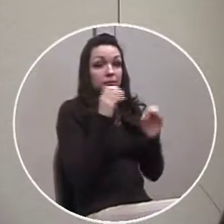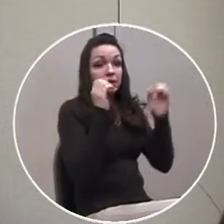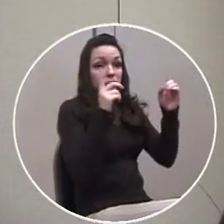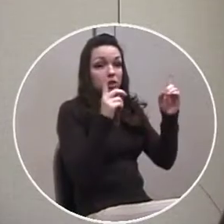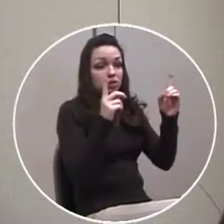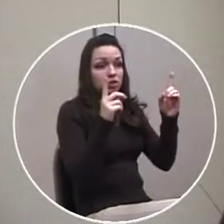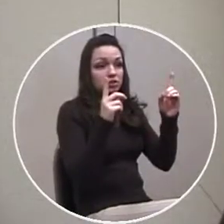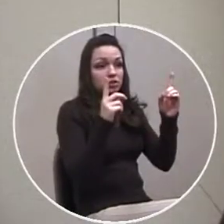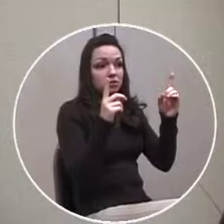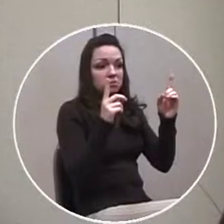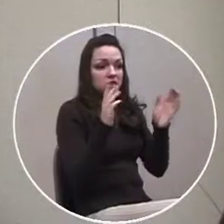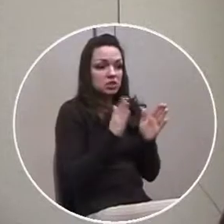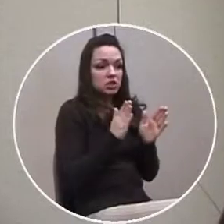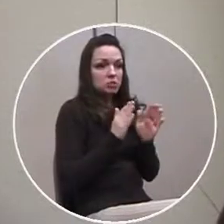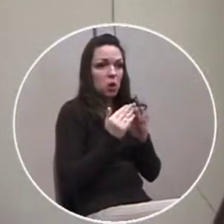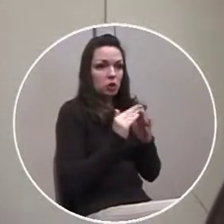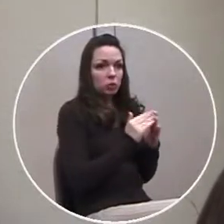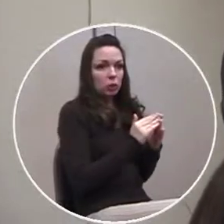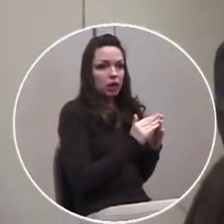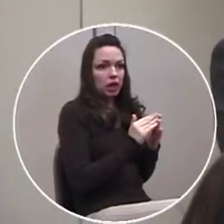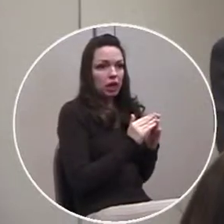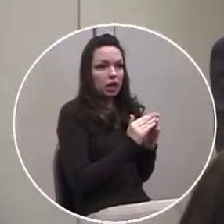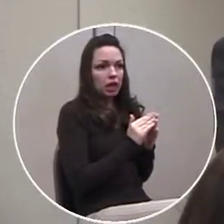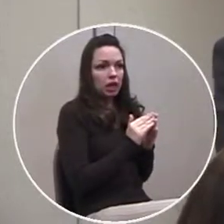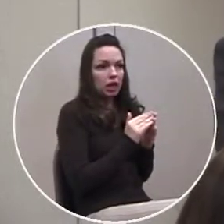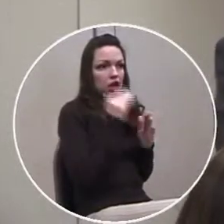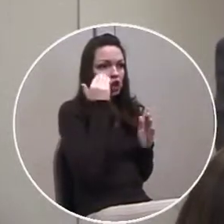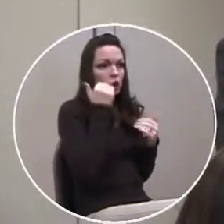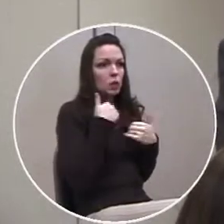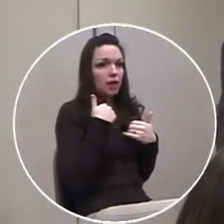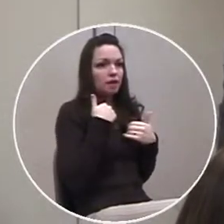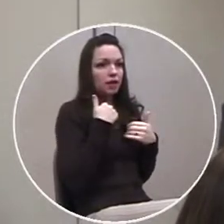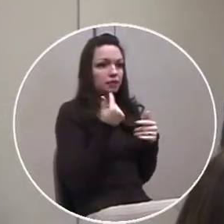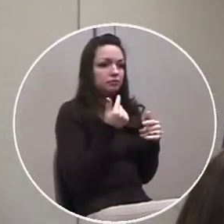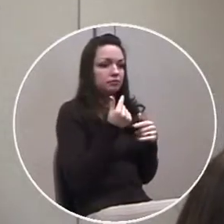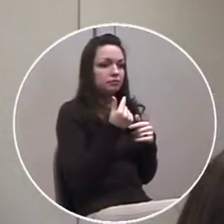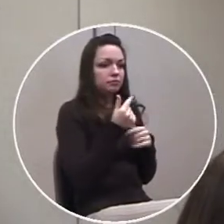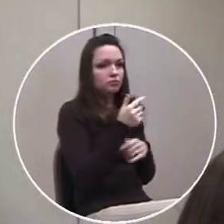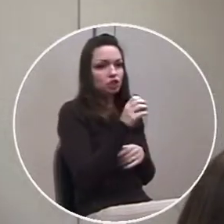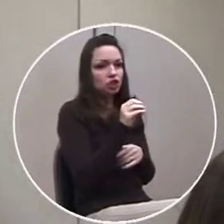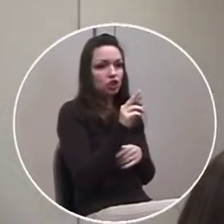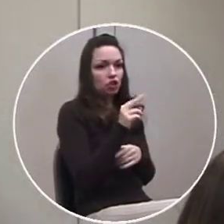education is a small community. Though you have a geographically fairly large state, it's a small